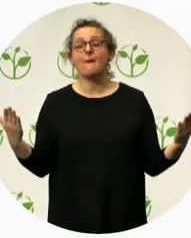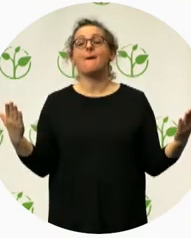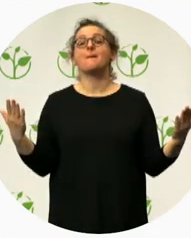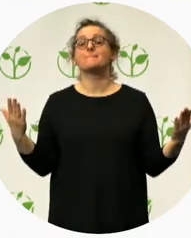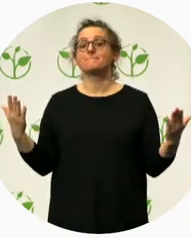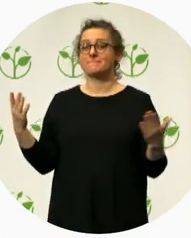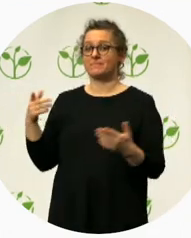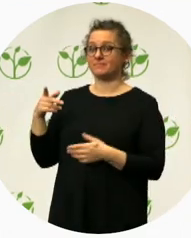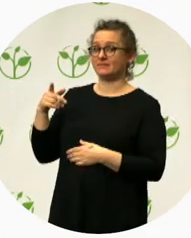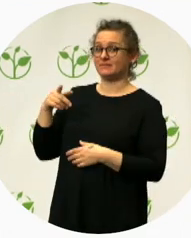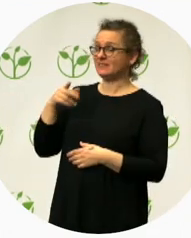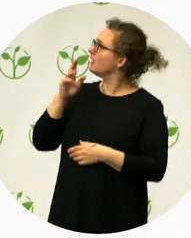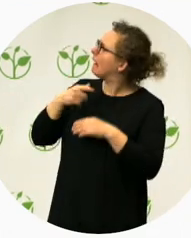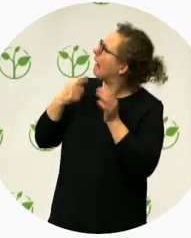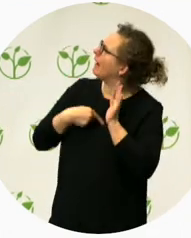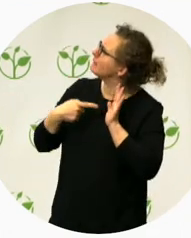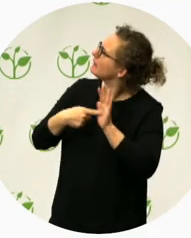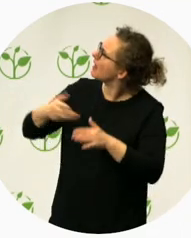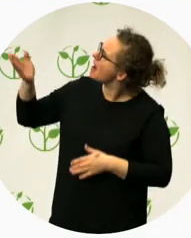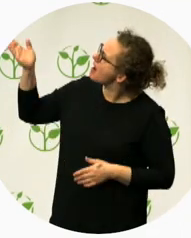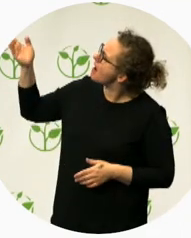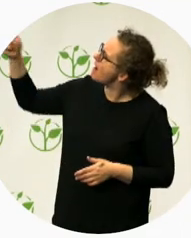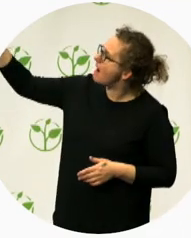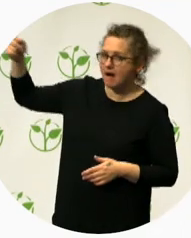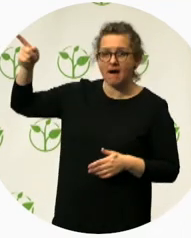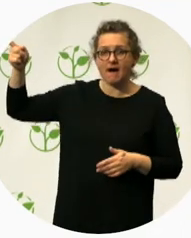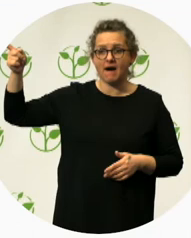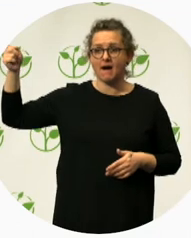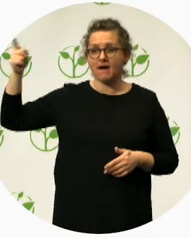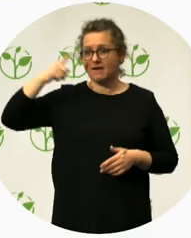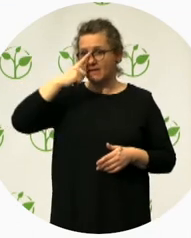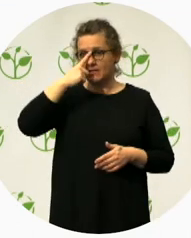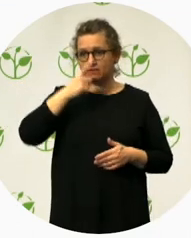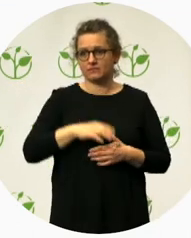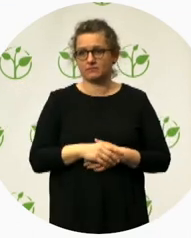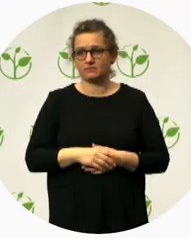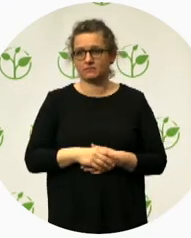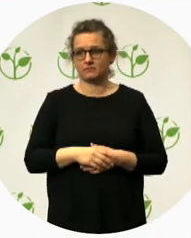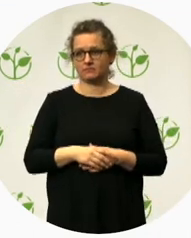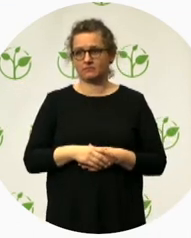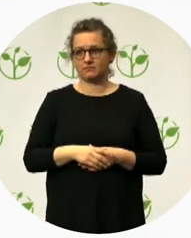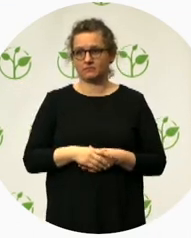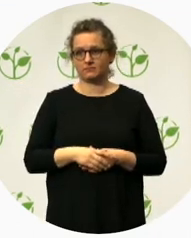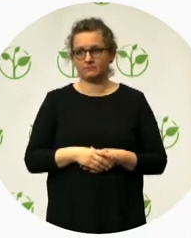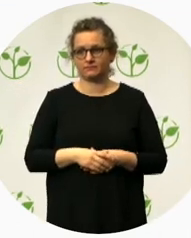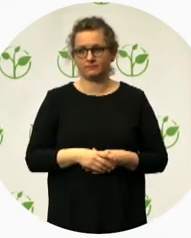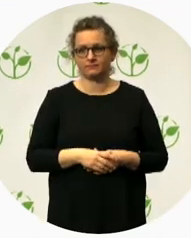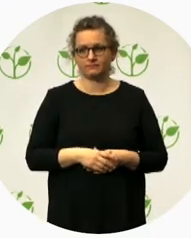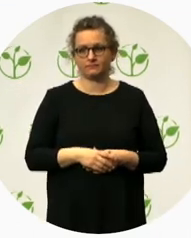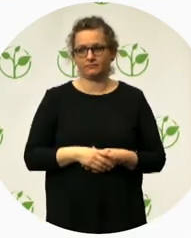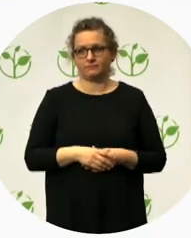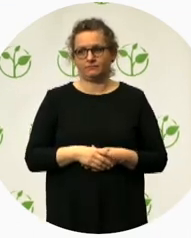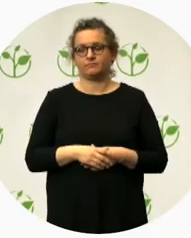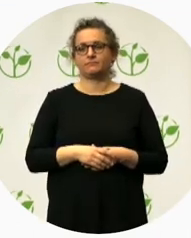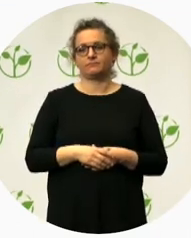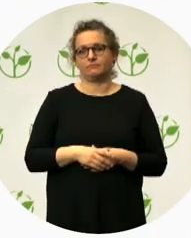is much more into it, I'm sure. Next slide, please. Again, you, Christopher. Yeah, but this actually ties a little